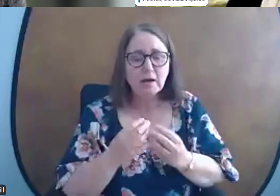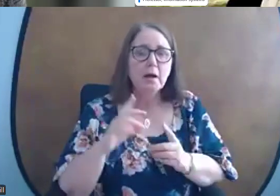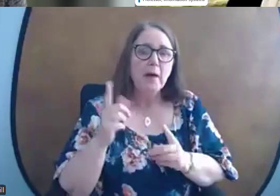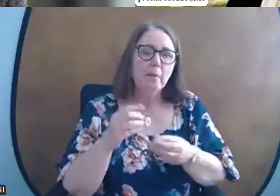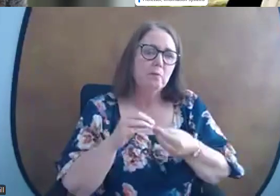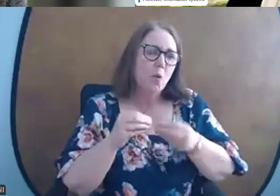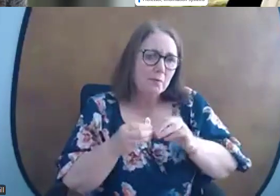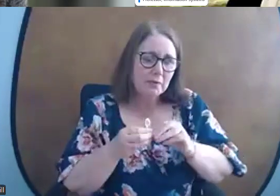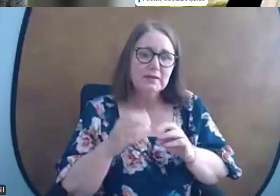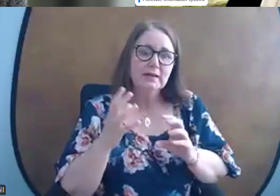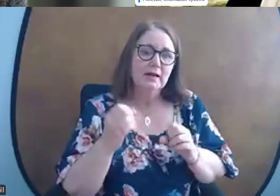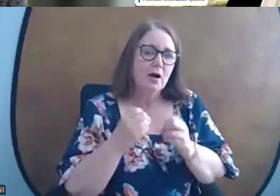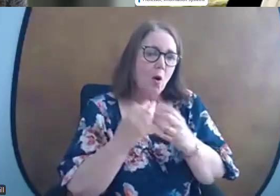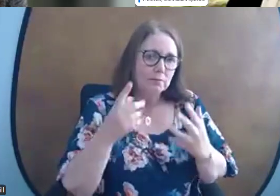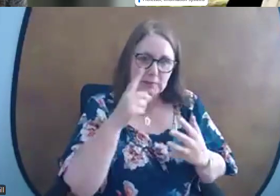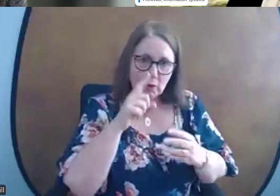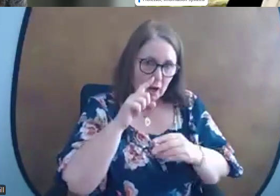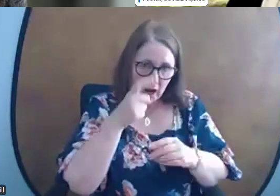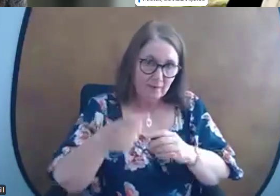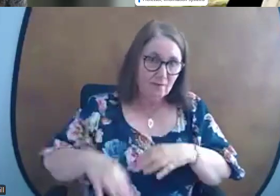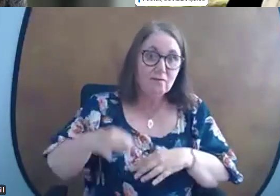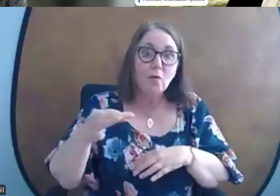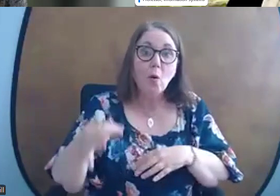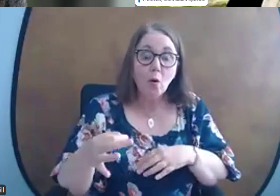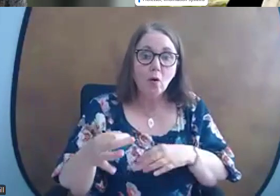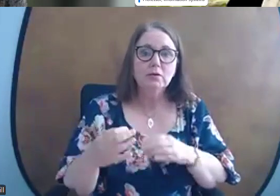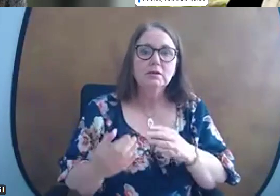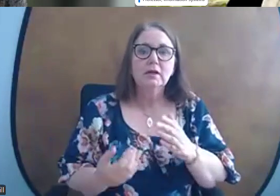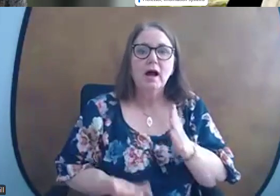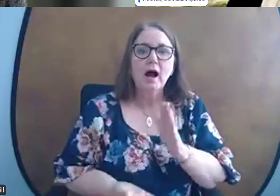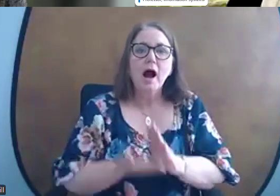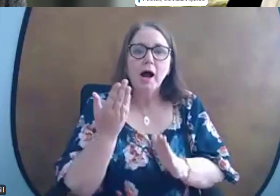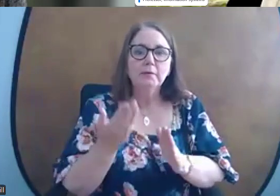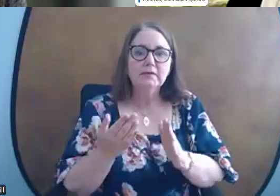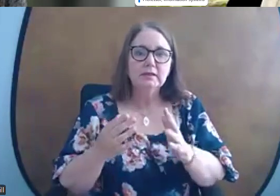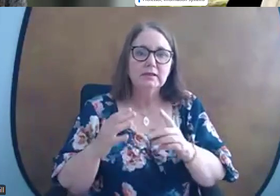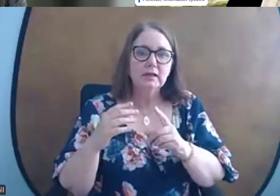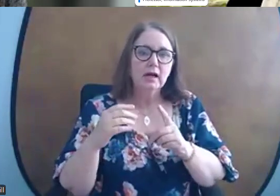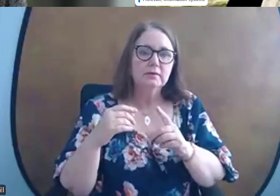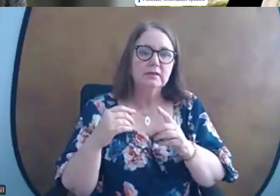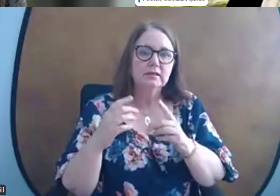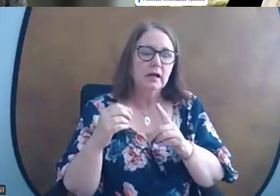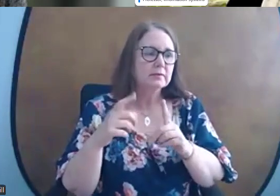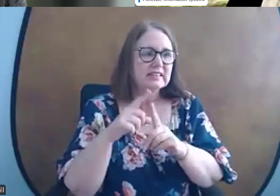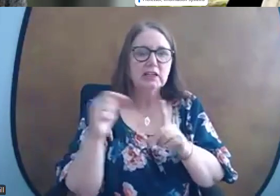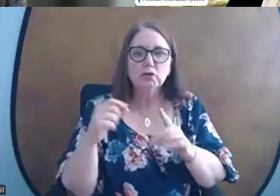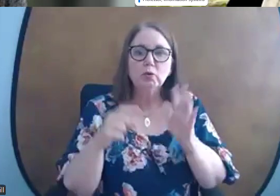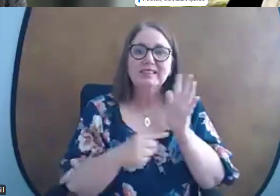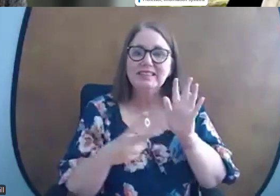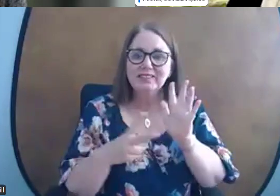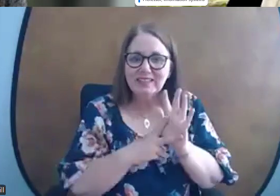space, IT space is so vital. And we have, the most biggest issue